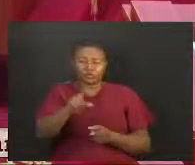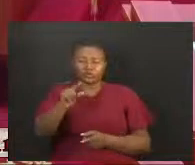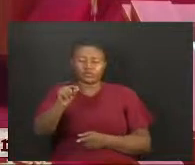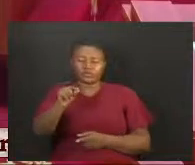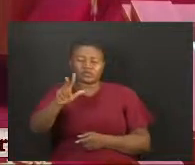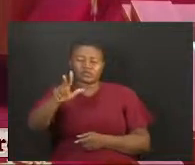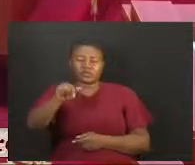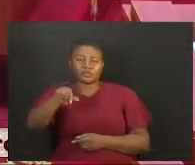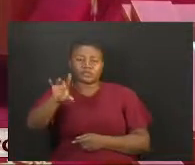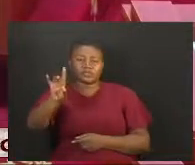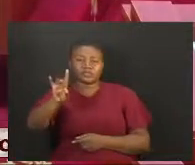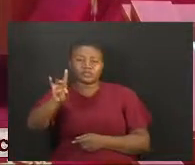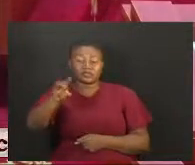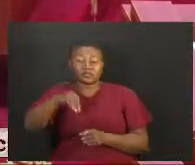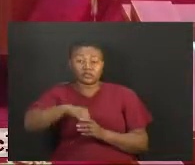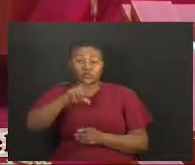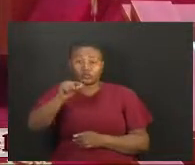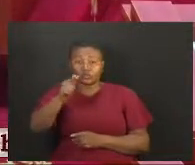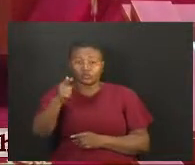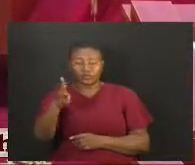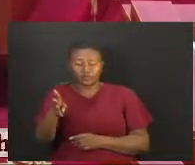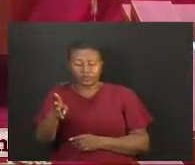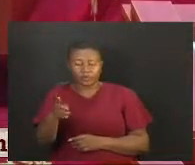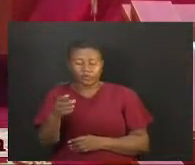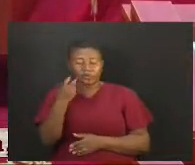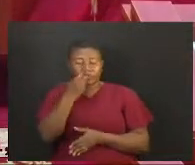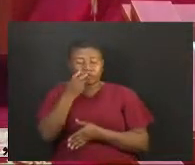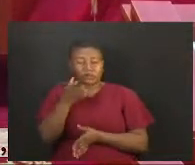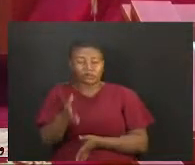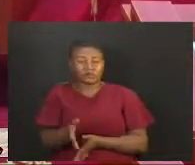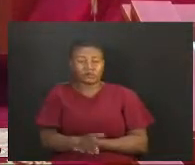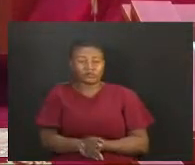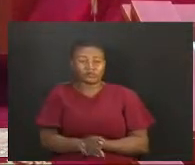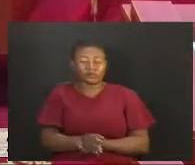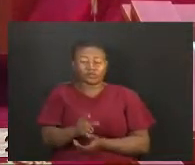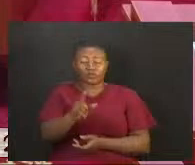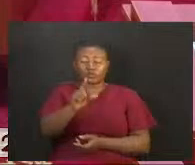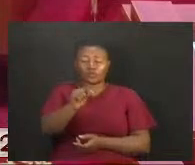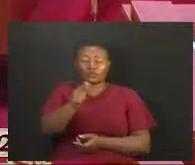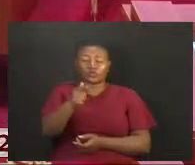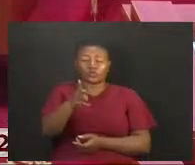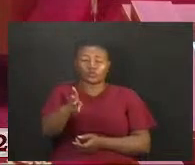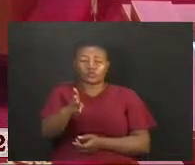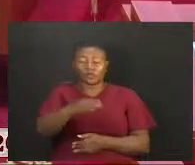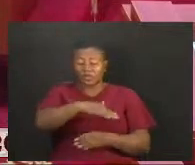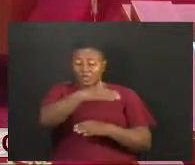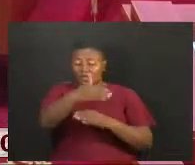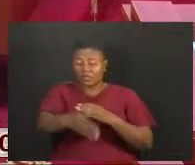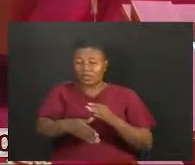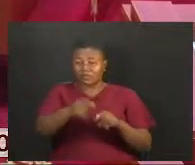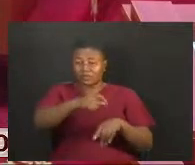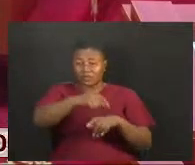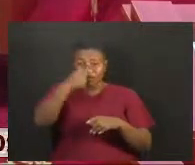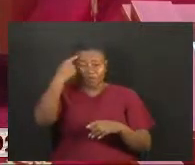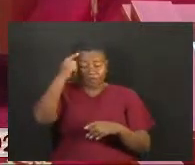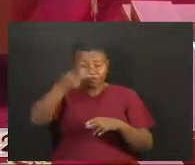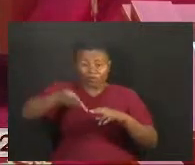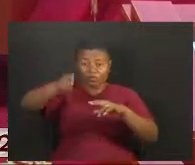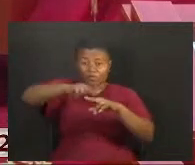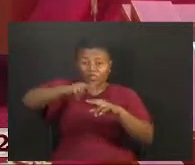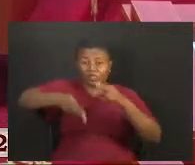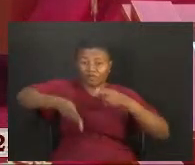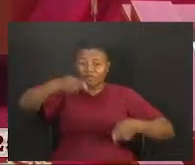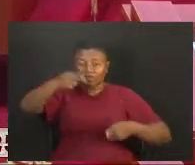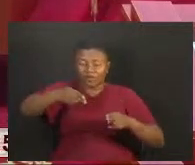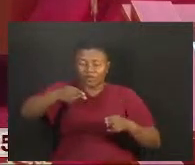in 2024. So, Speaker, the 2024 end period inflation also exceeded the budget target